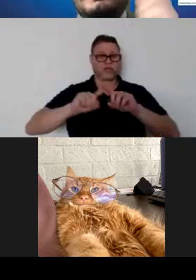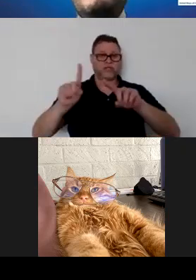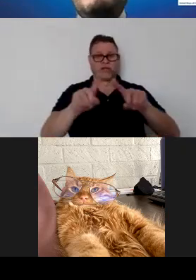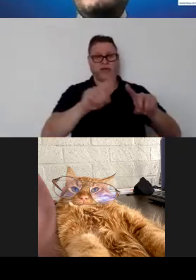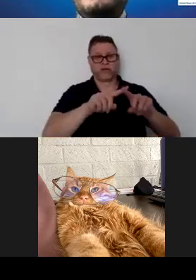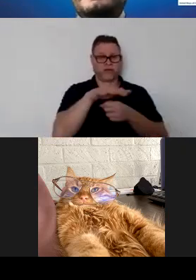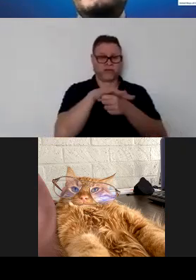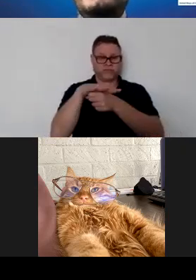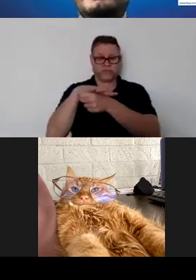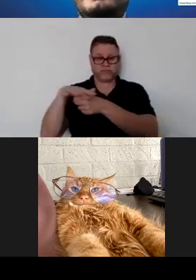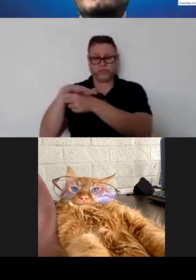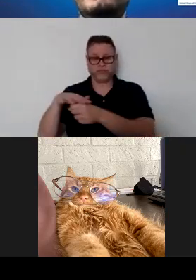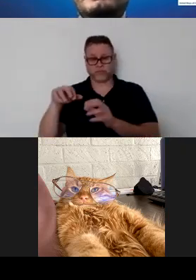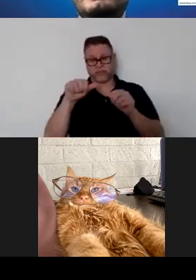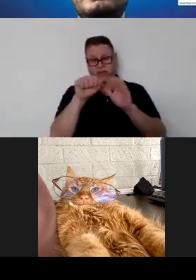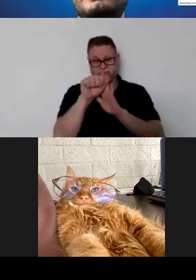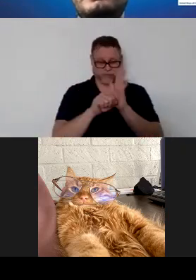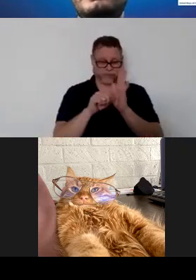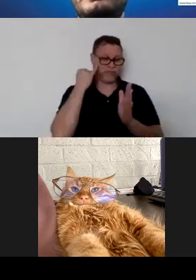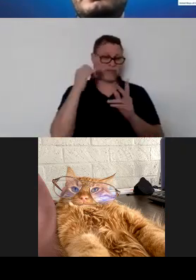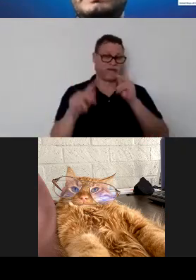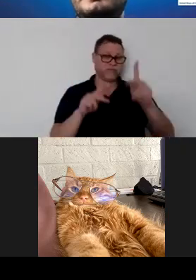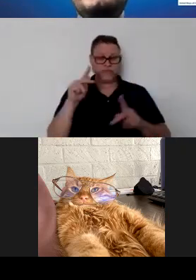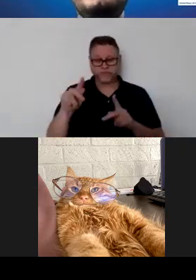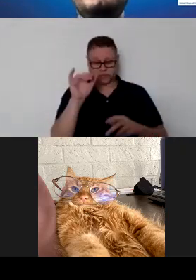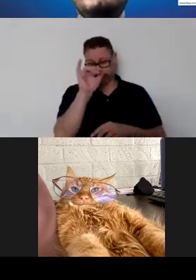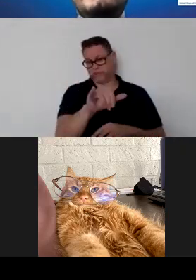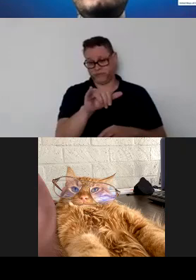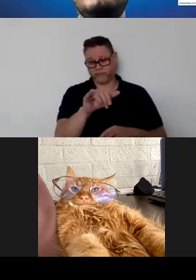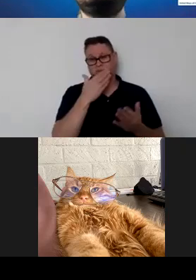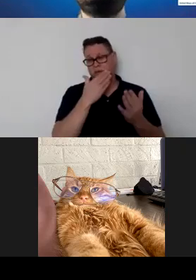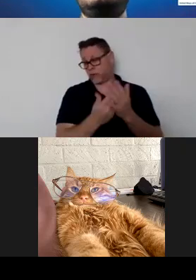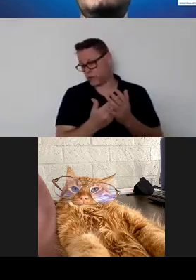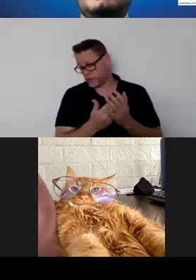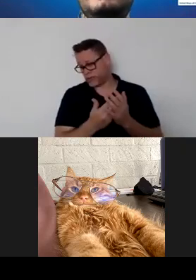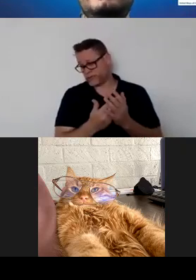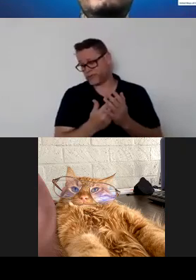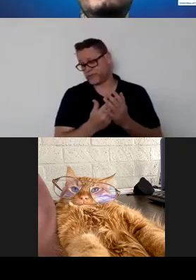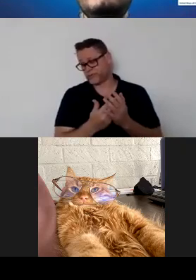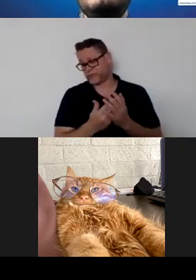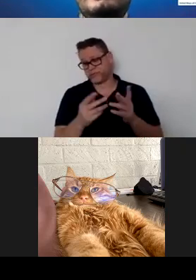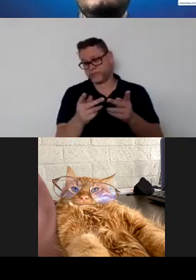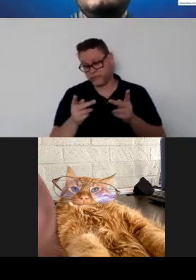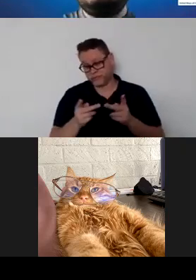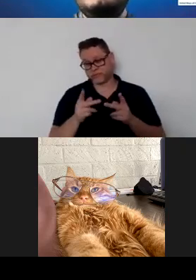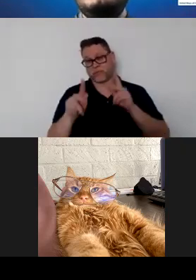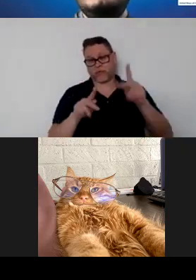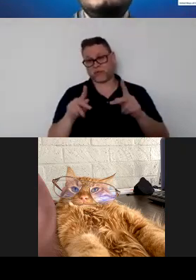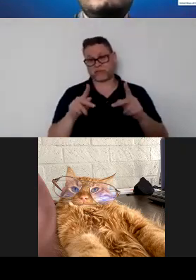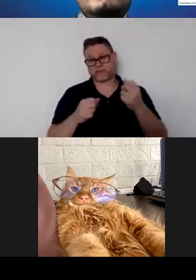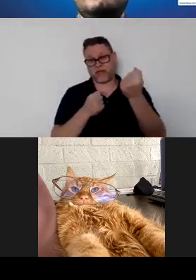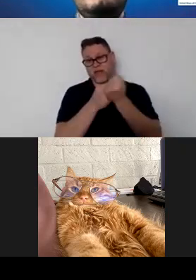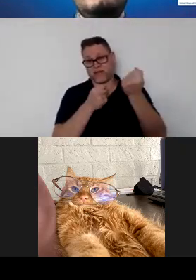the state. If folks wanted to, would you say that those would be good places for folks to